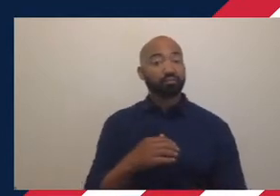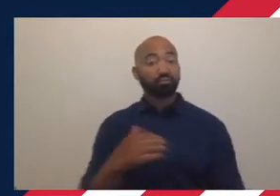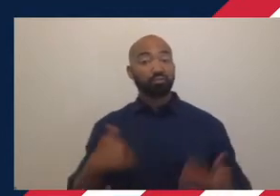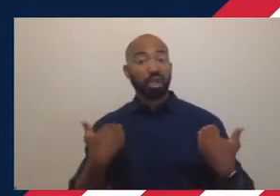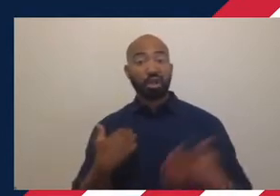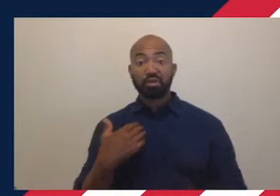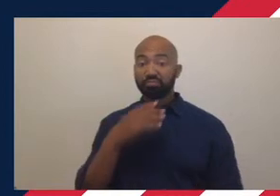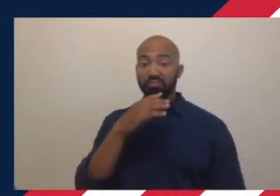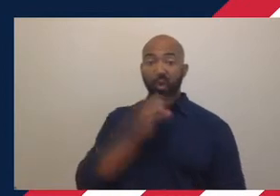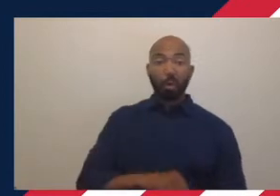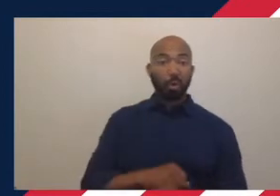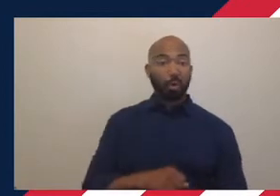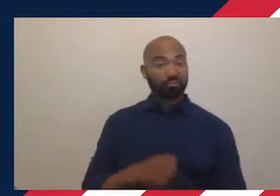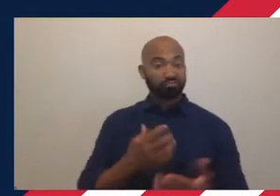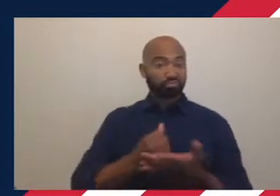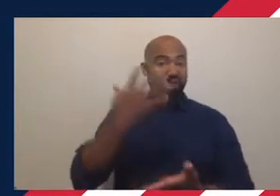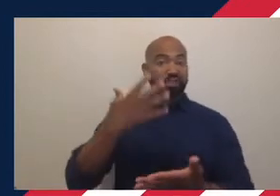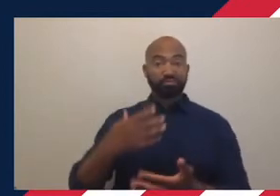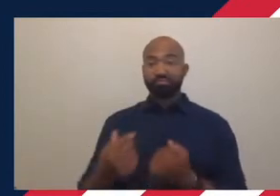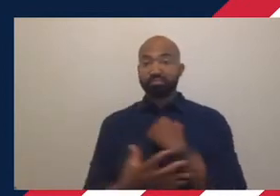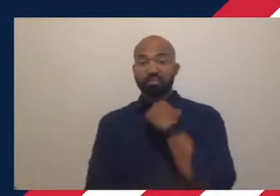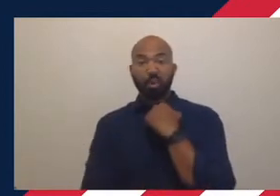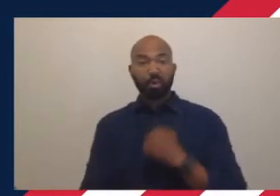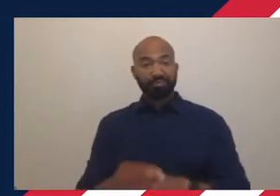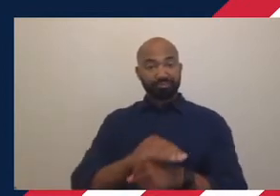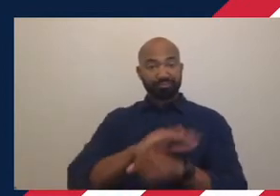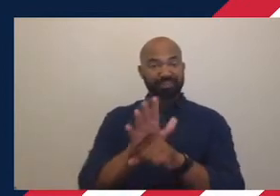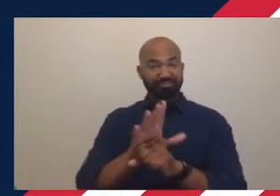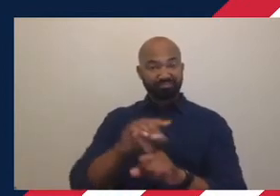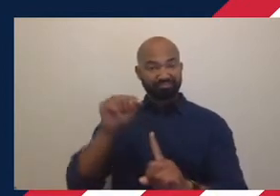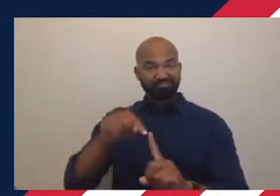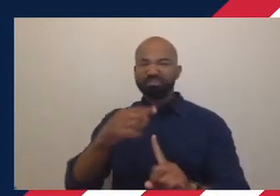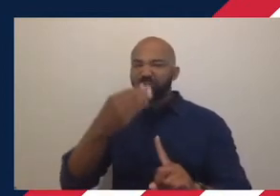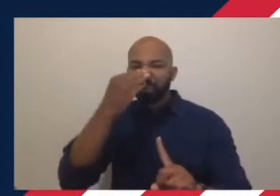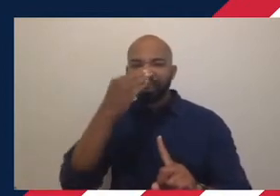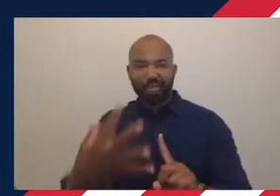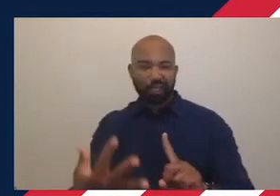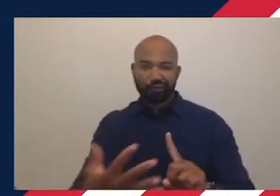are, it doesn't pick and choose. So